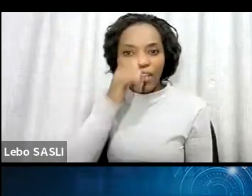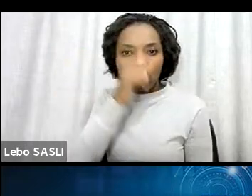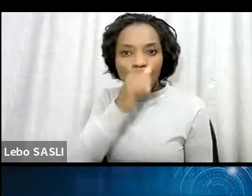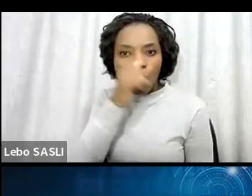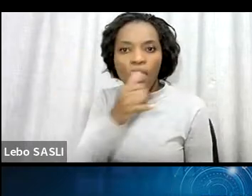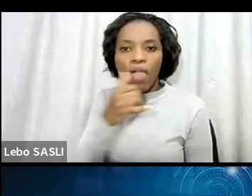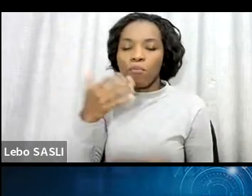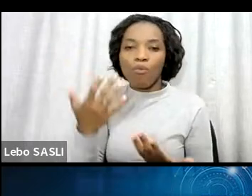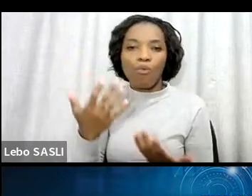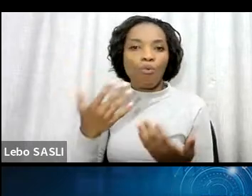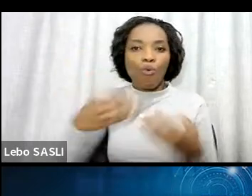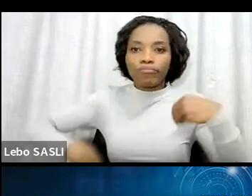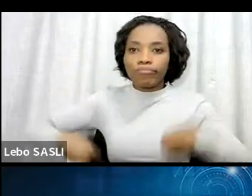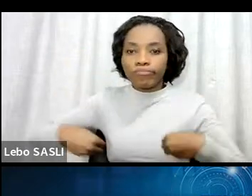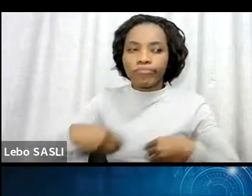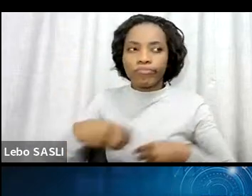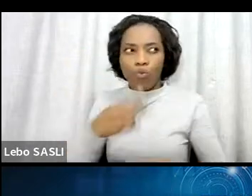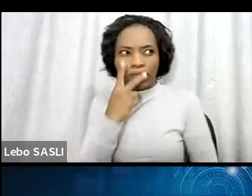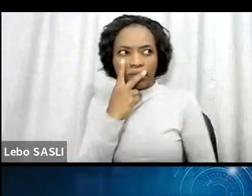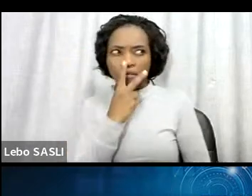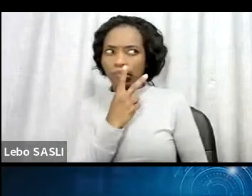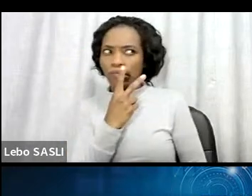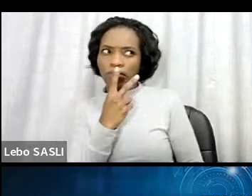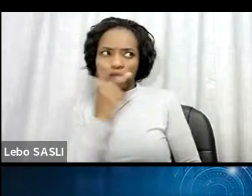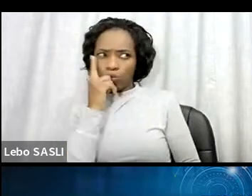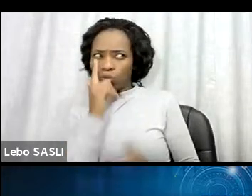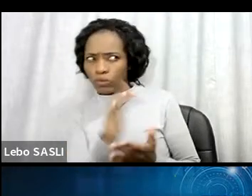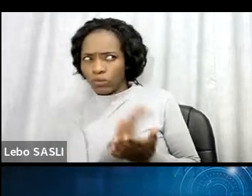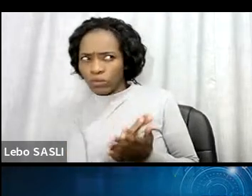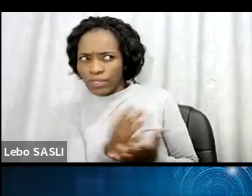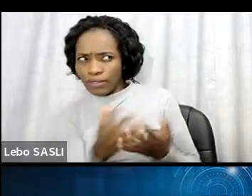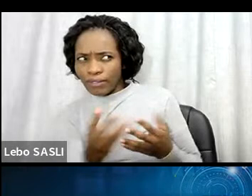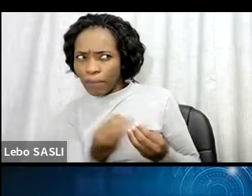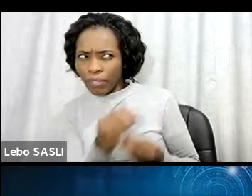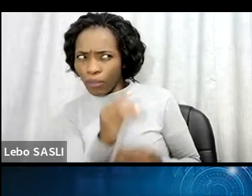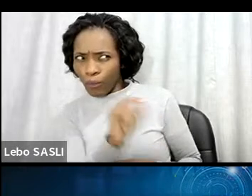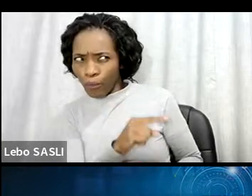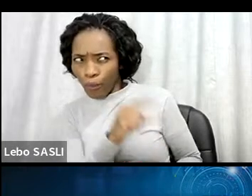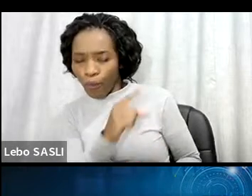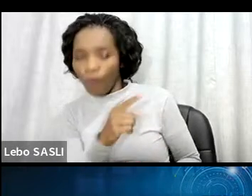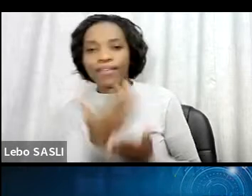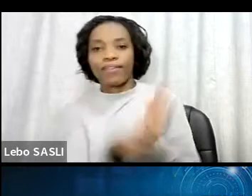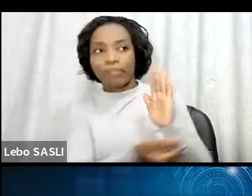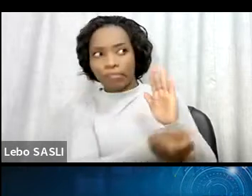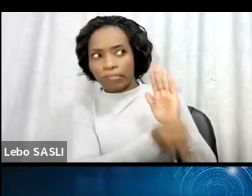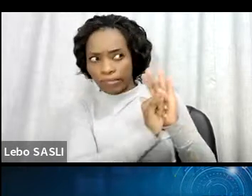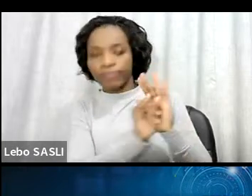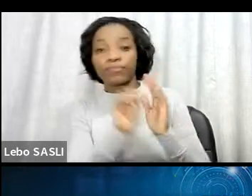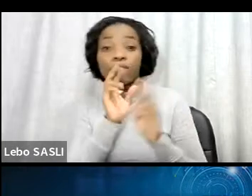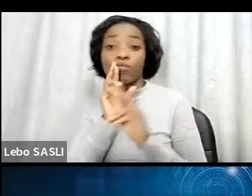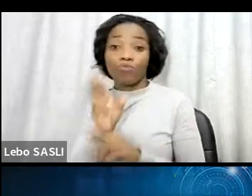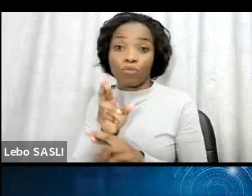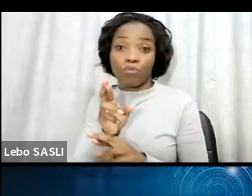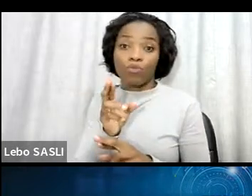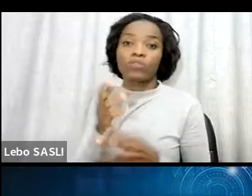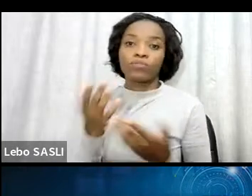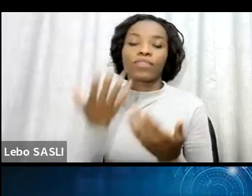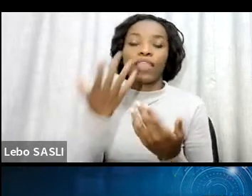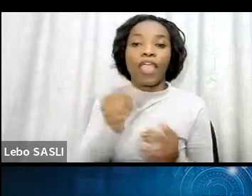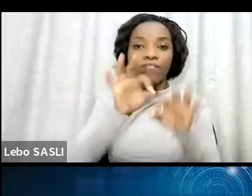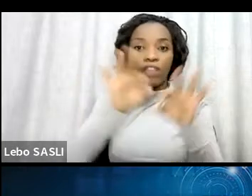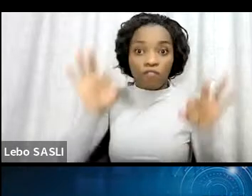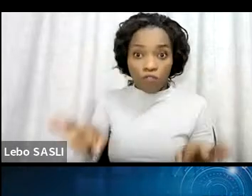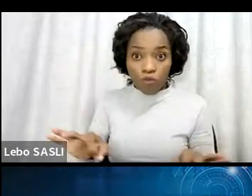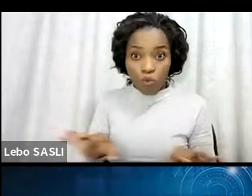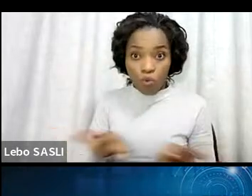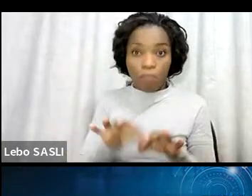report suspicious activities which have been identified. And there is a form to be completed which allows them